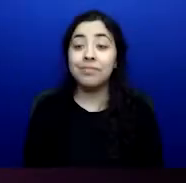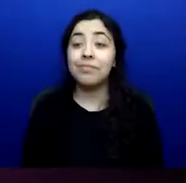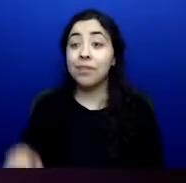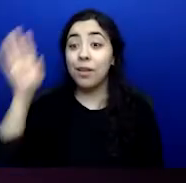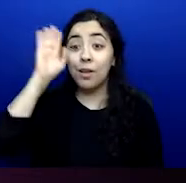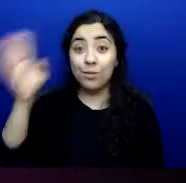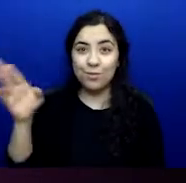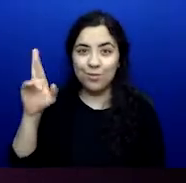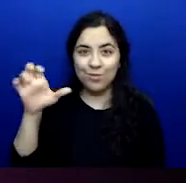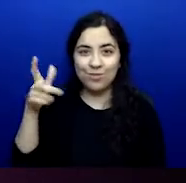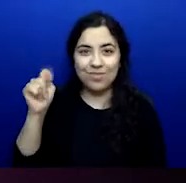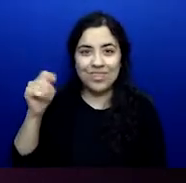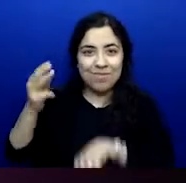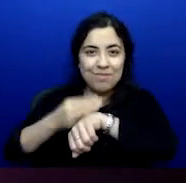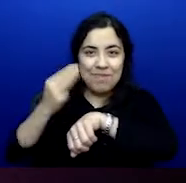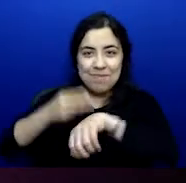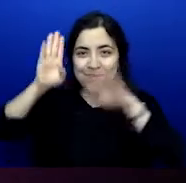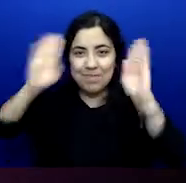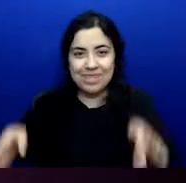Hello, React Miami.